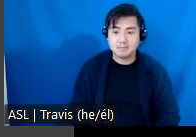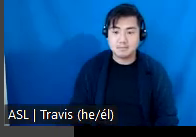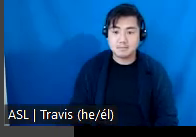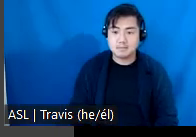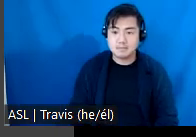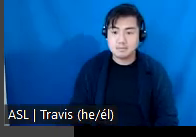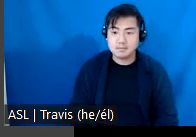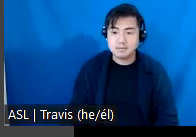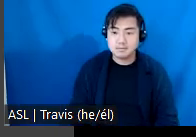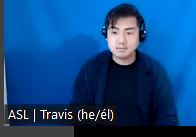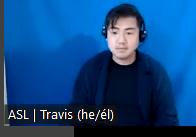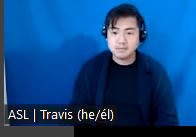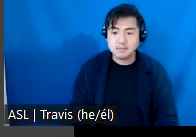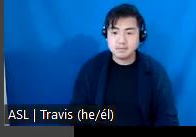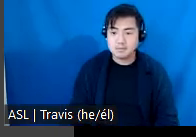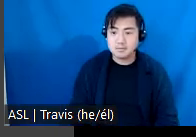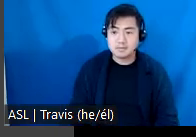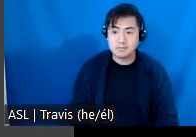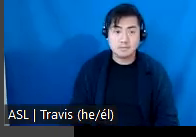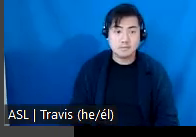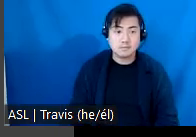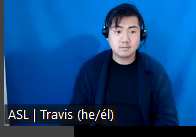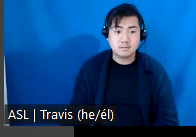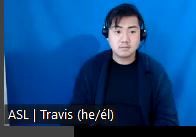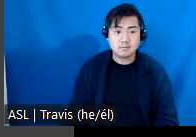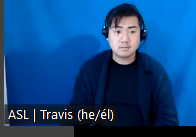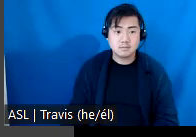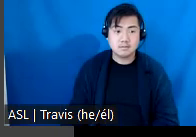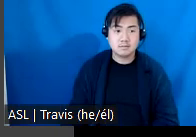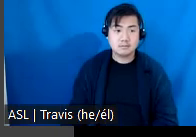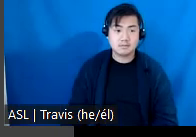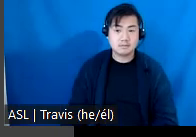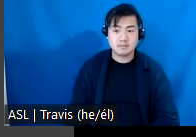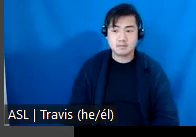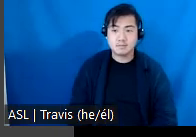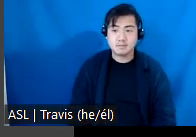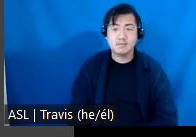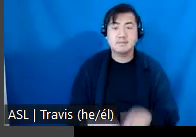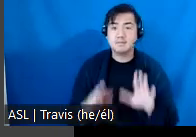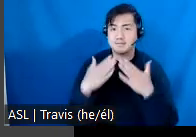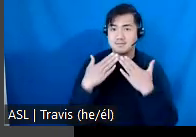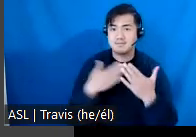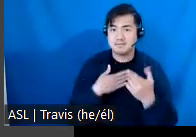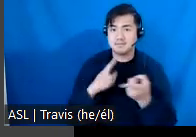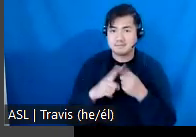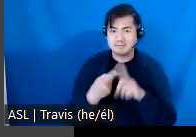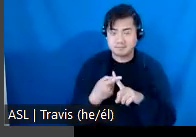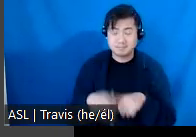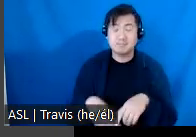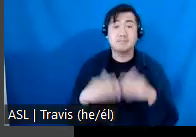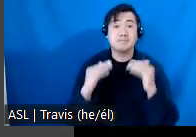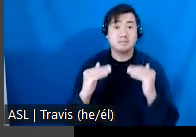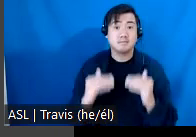la palabra Spanish y así nos pueden escuchar. Gracias. Thank you, my friend. And now